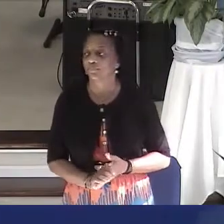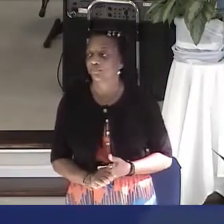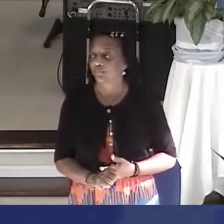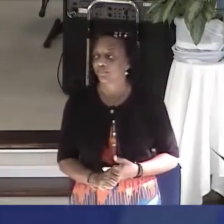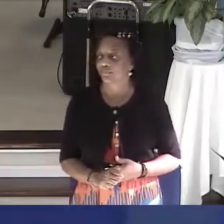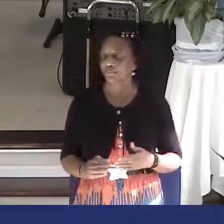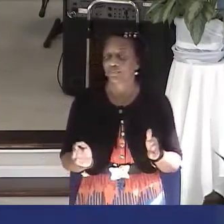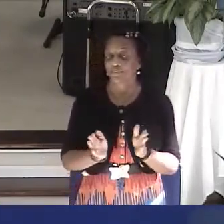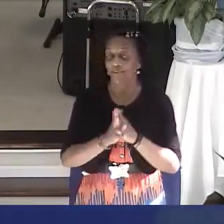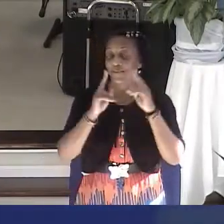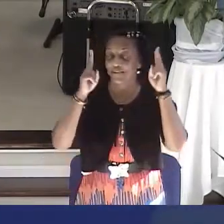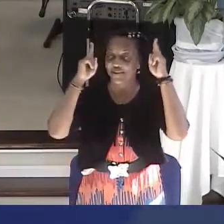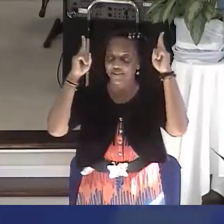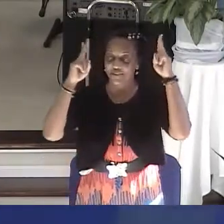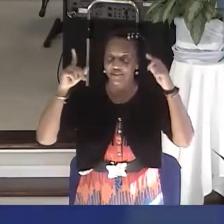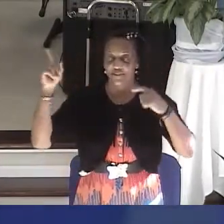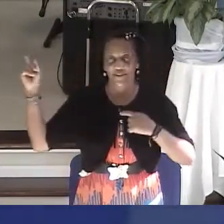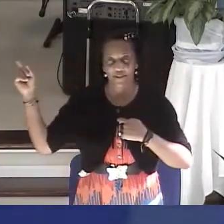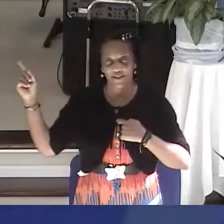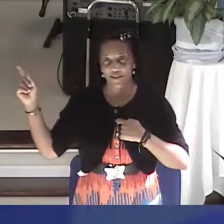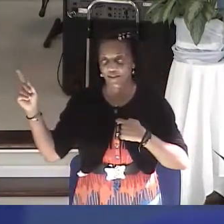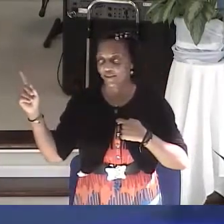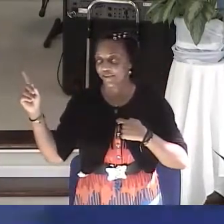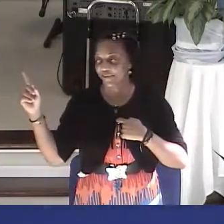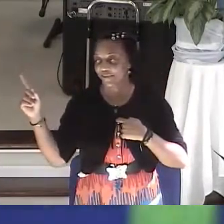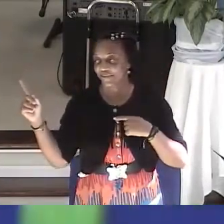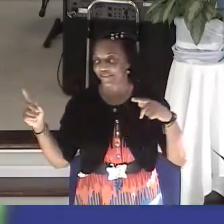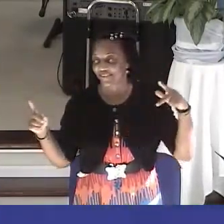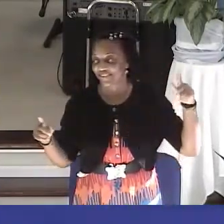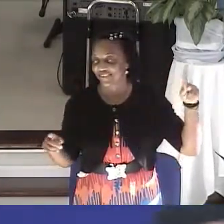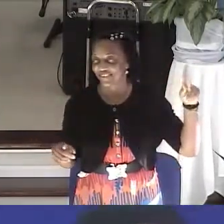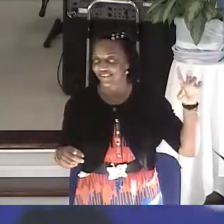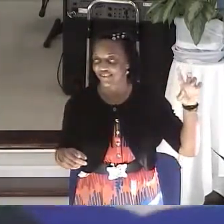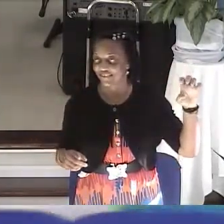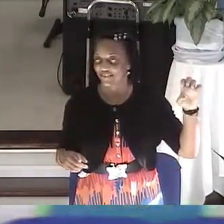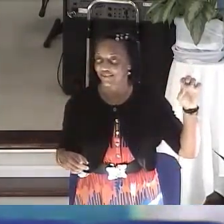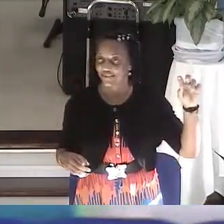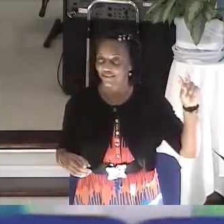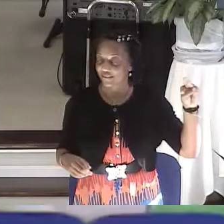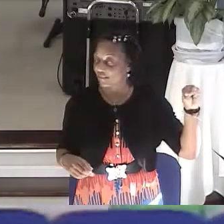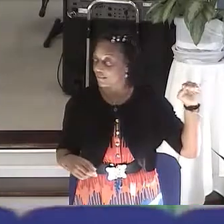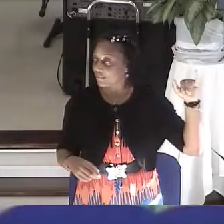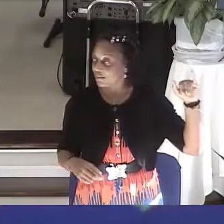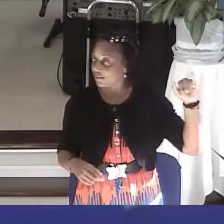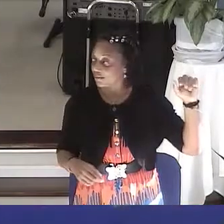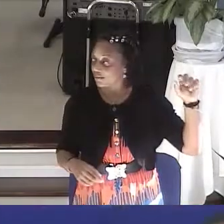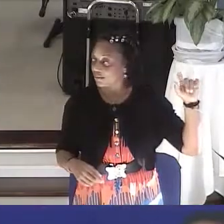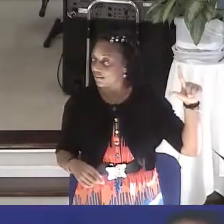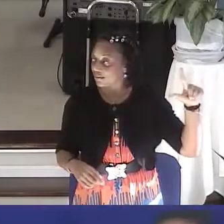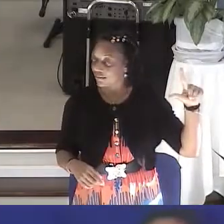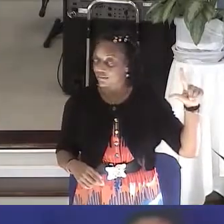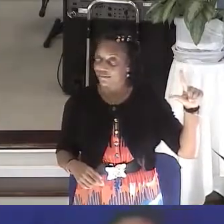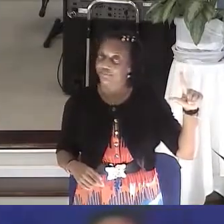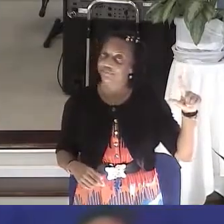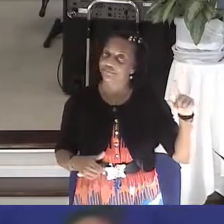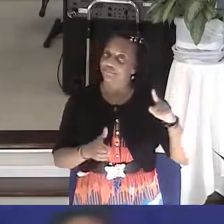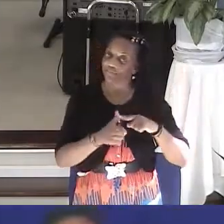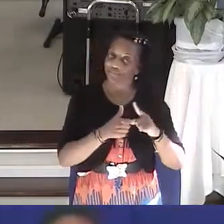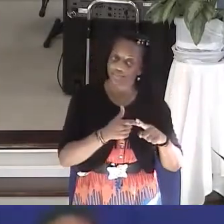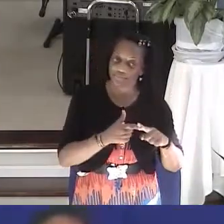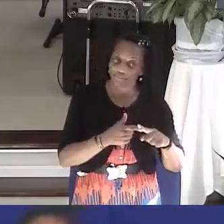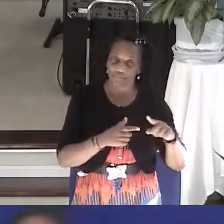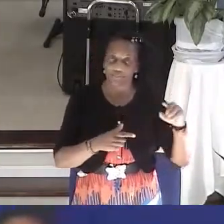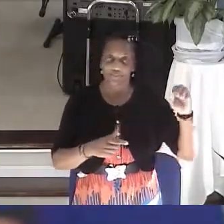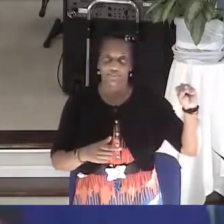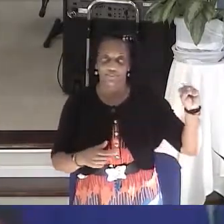I am Kemil. This is Scott to my right, your left for those who are watching online, and Tiana